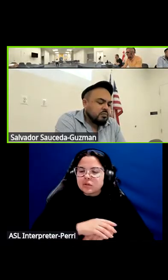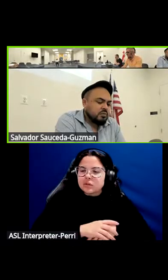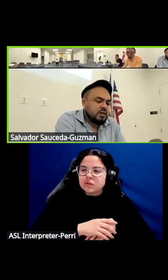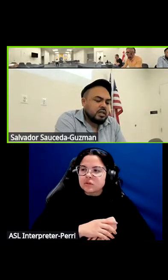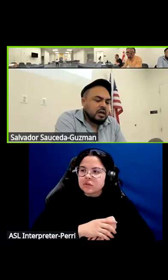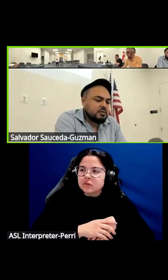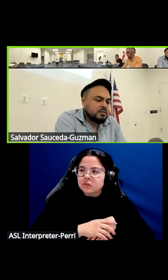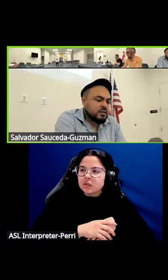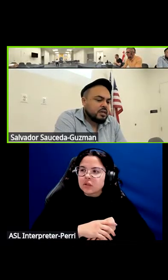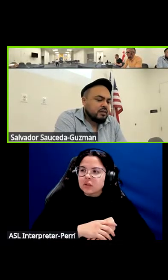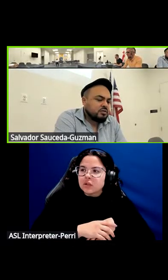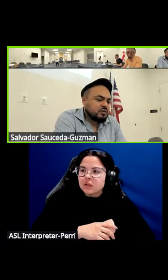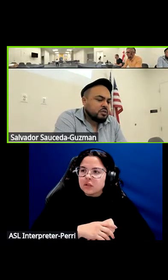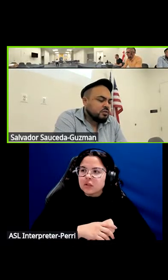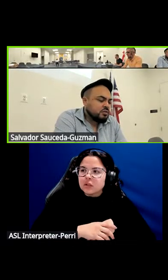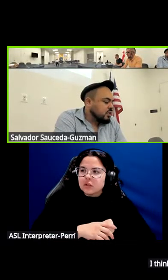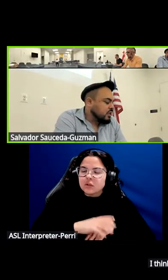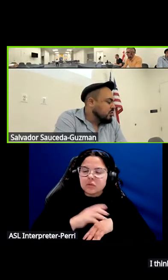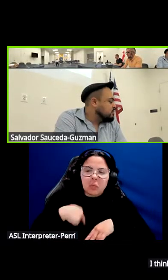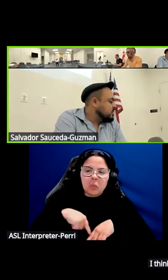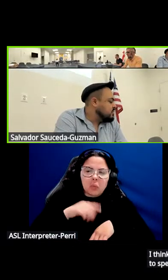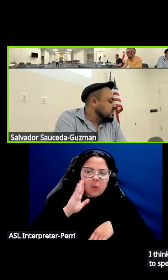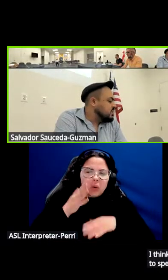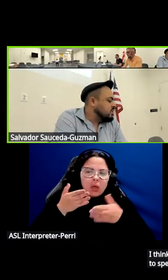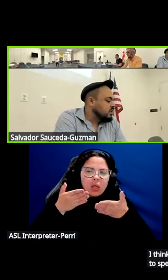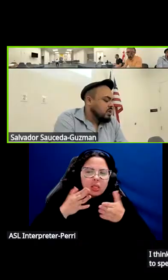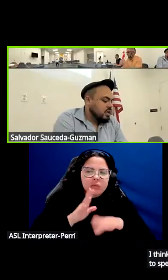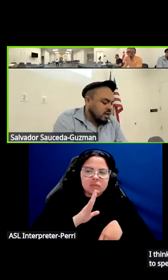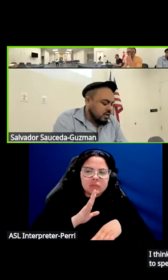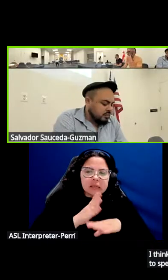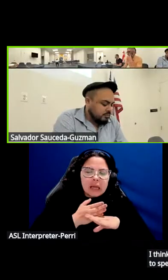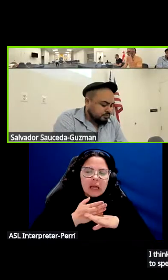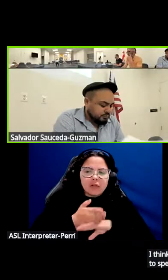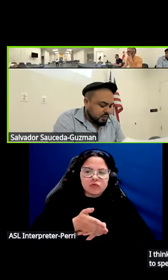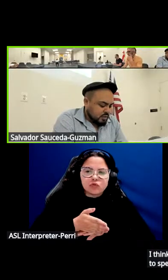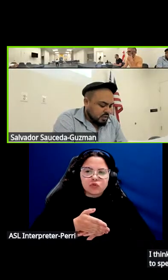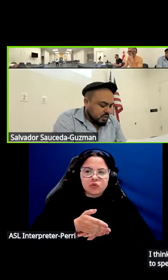that we allow them to speak after Mr. Lanier speaks on